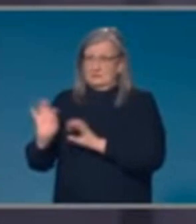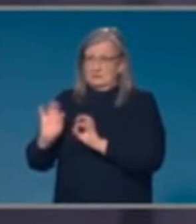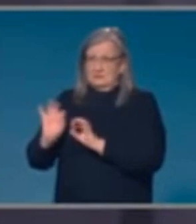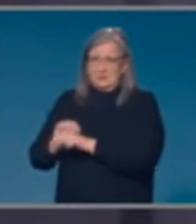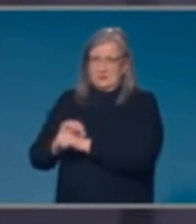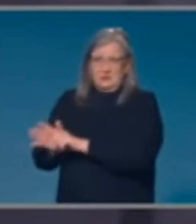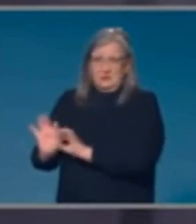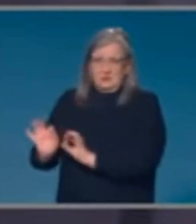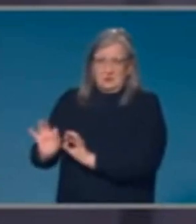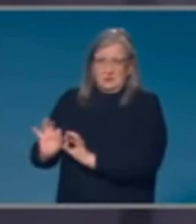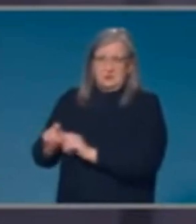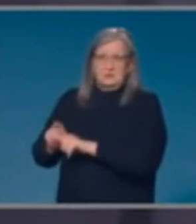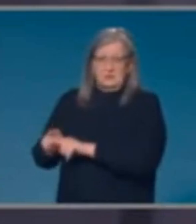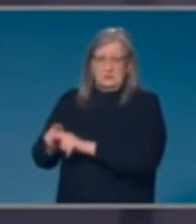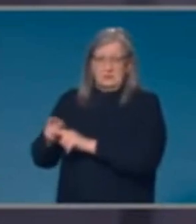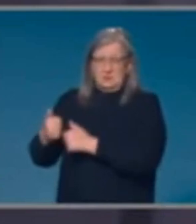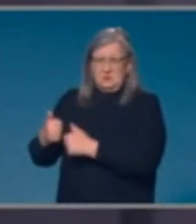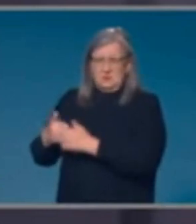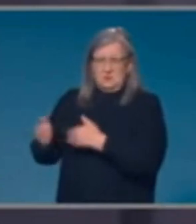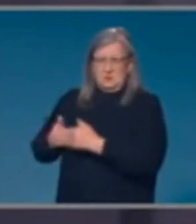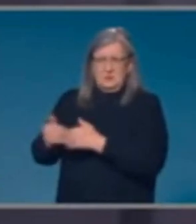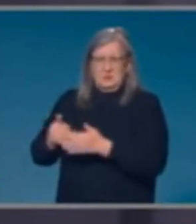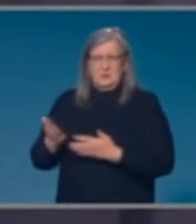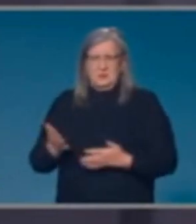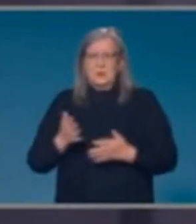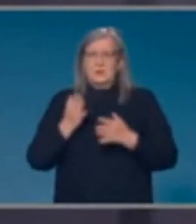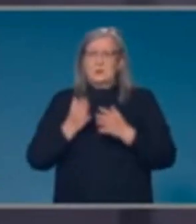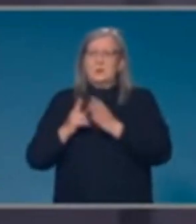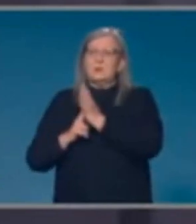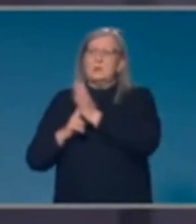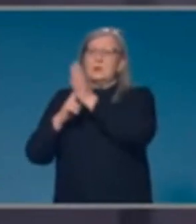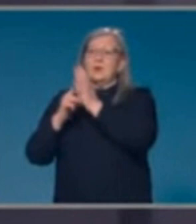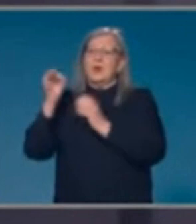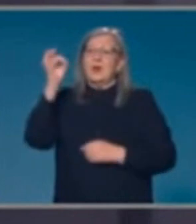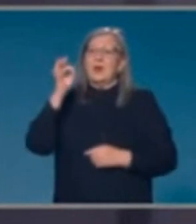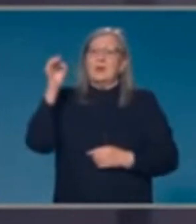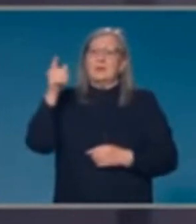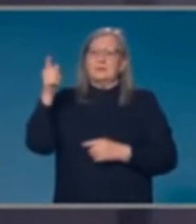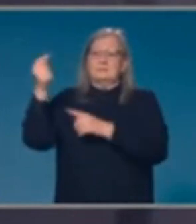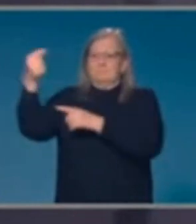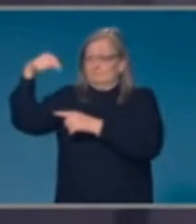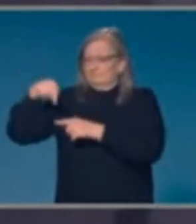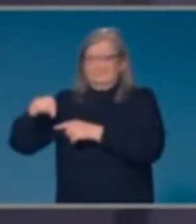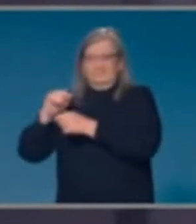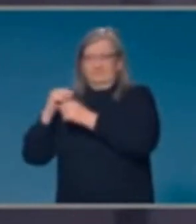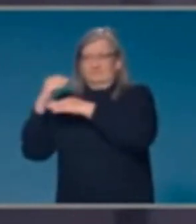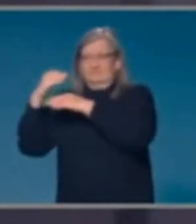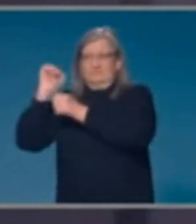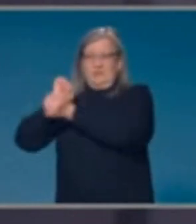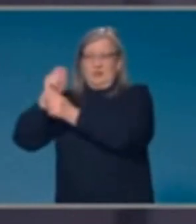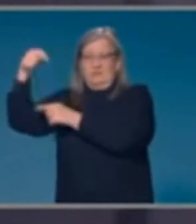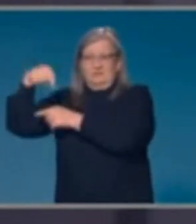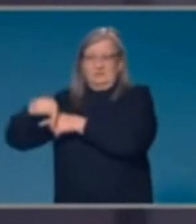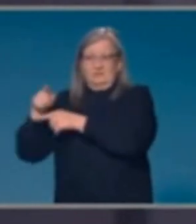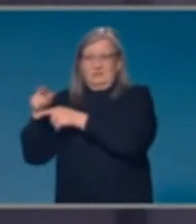work being done to stop people from the North Island going to the South Island, so that is not a risk. So yesterday we